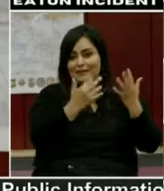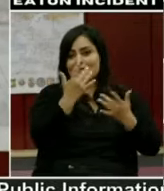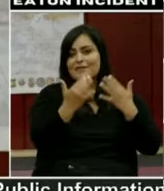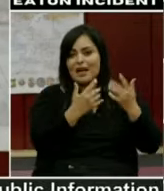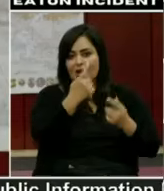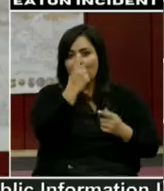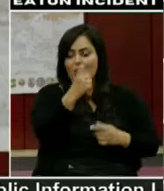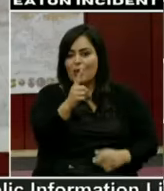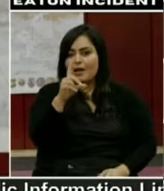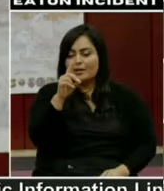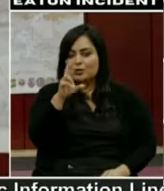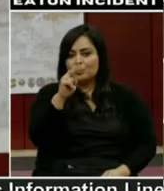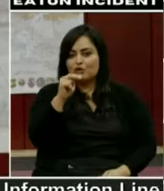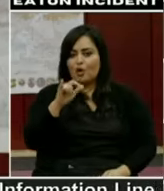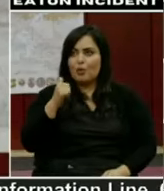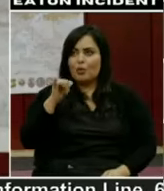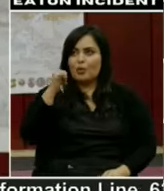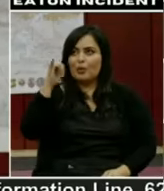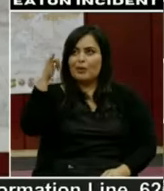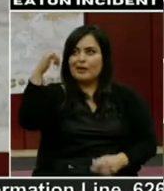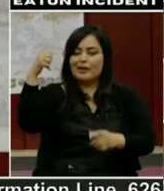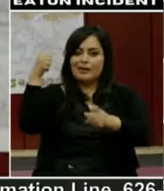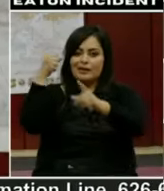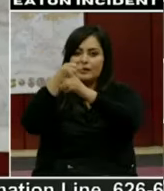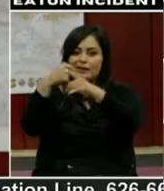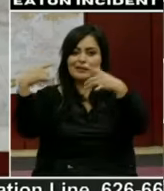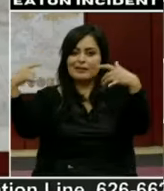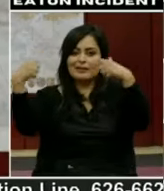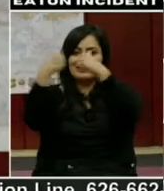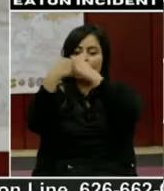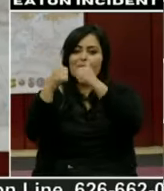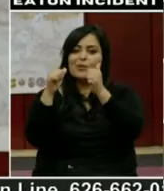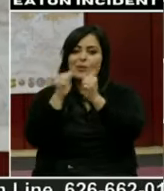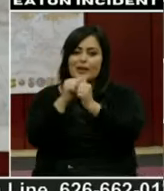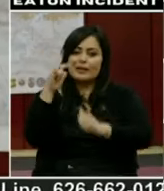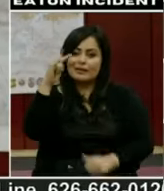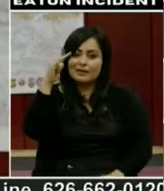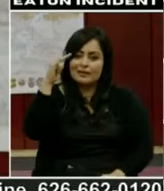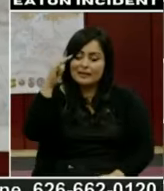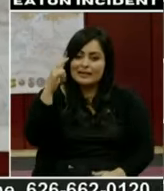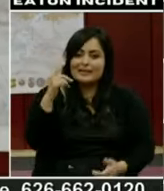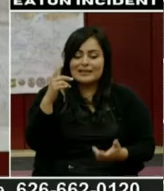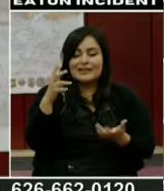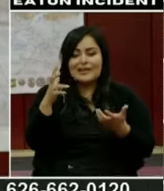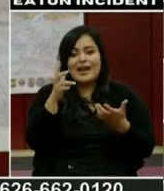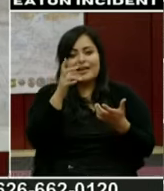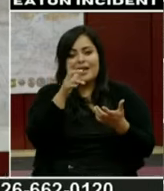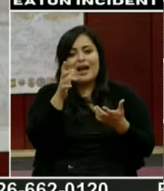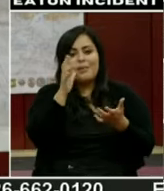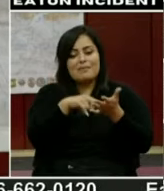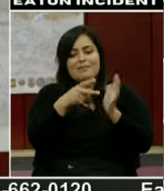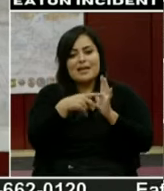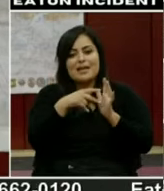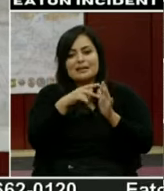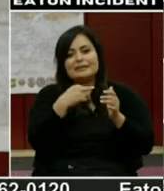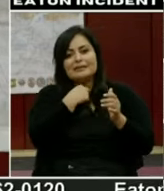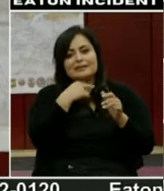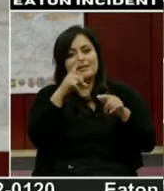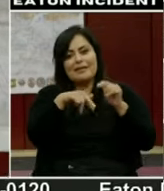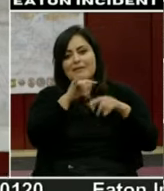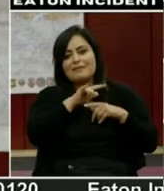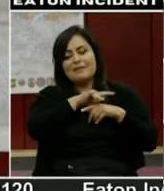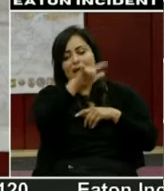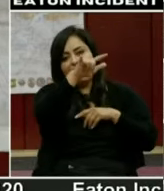of the super scoopers in flight, and that immediately grounds all aircraft. So if you are flying drones in the